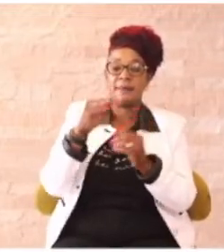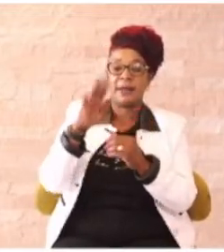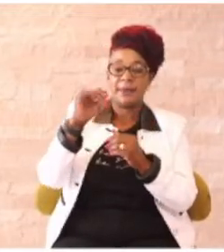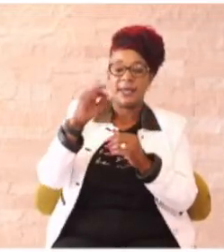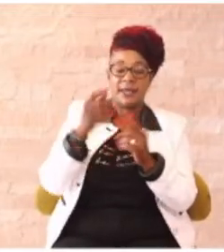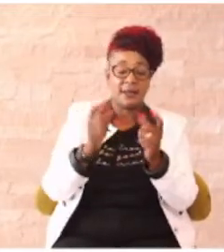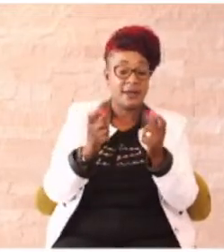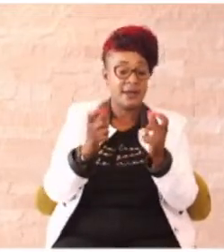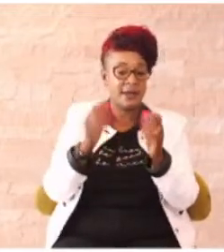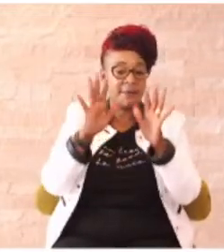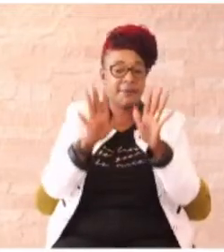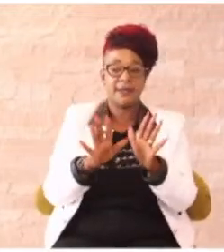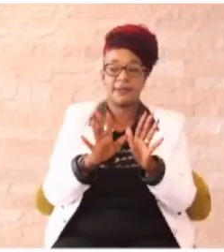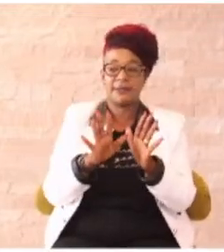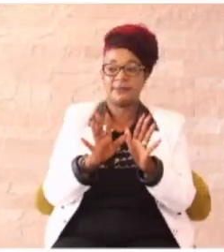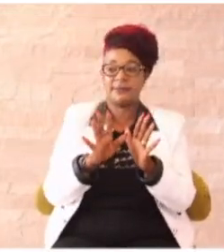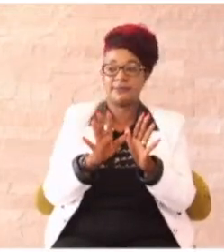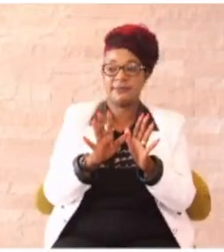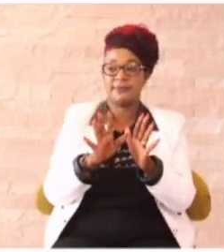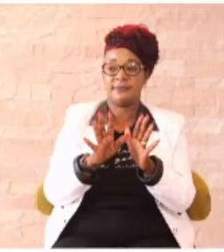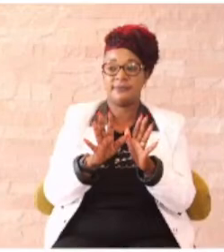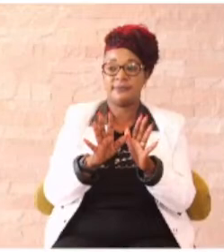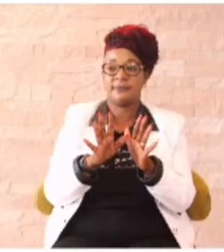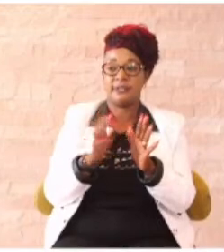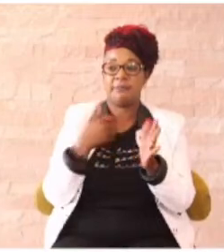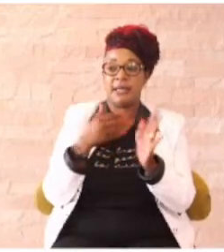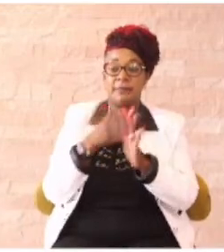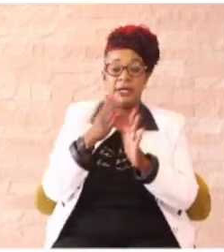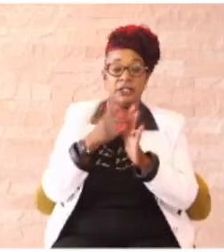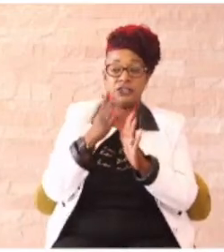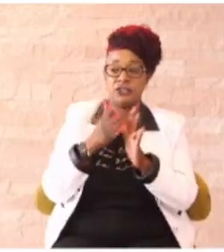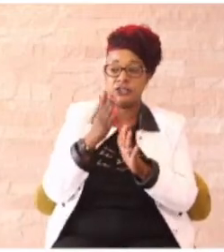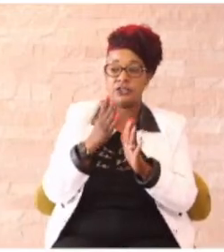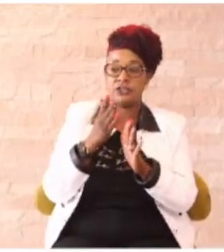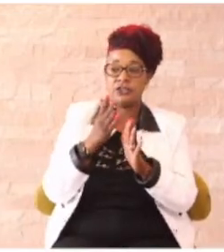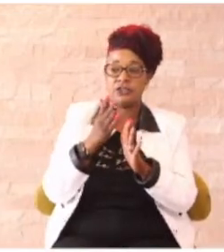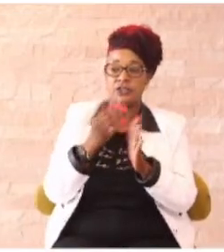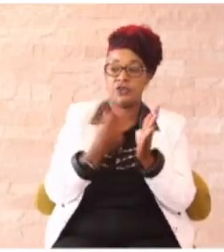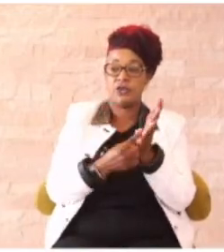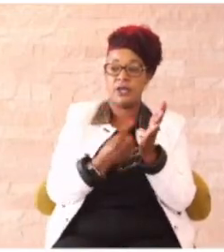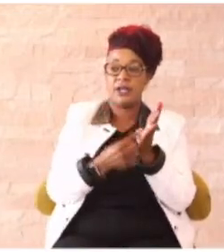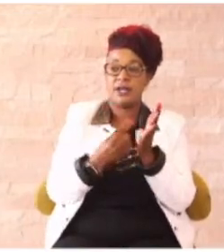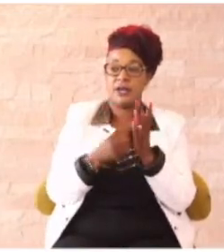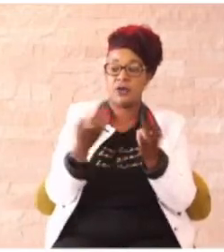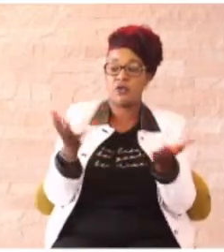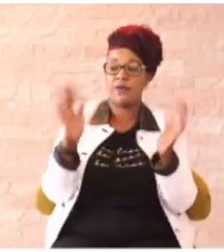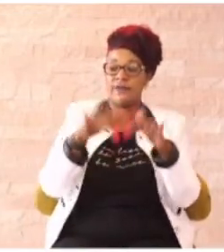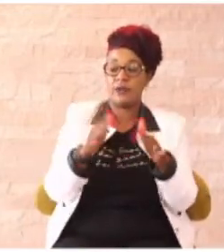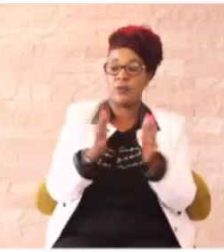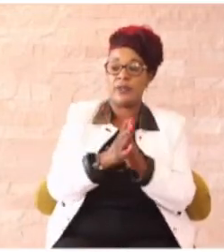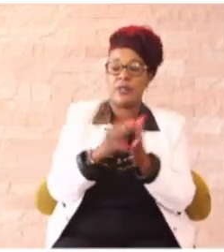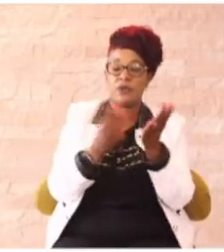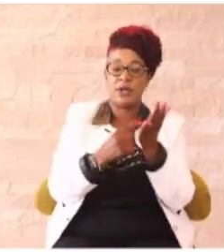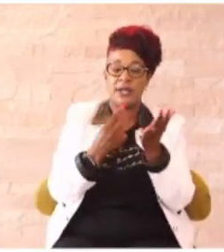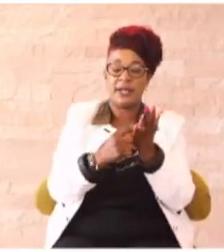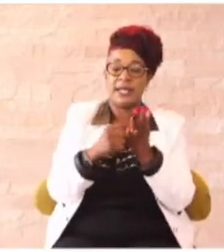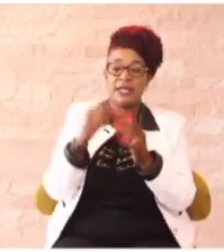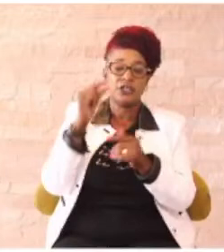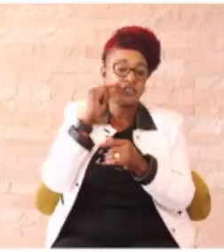campaigns. I am just rushing through. And Uganda convenings with the Uganda Gender